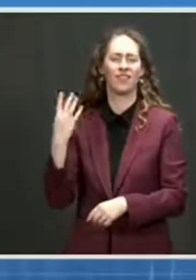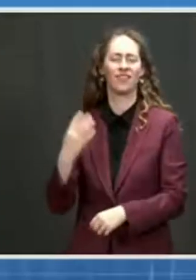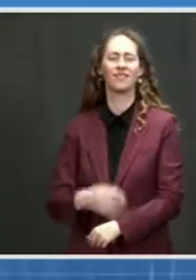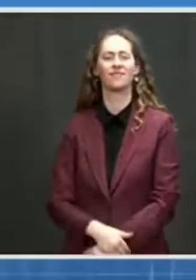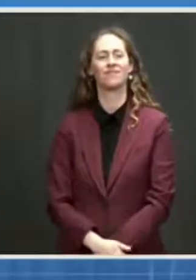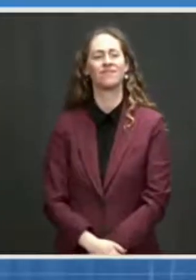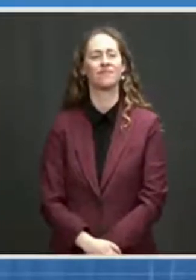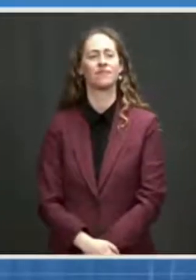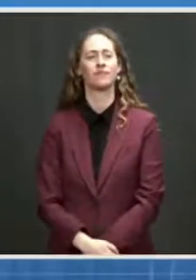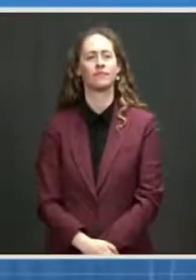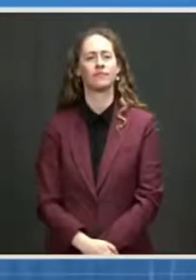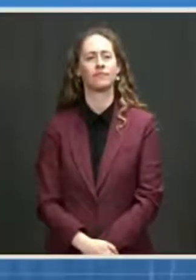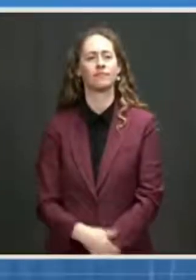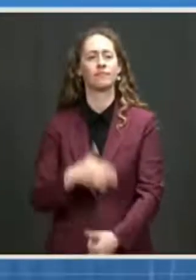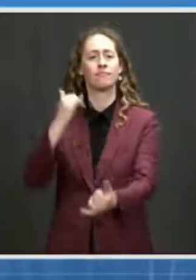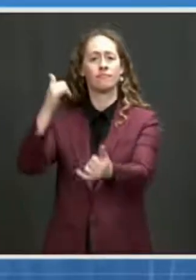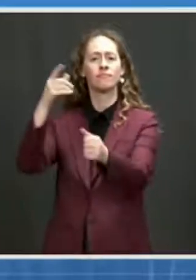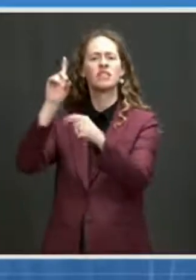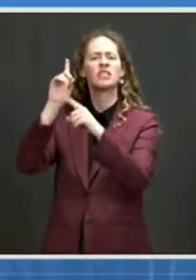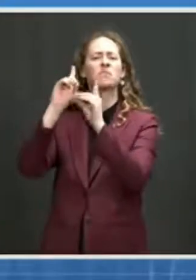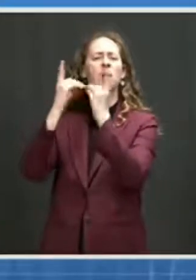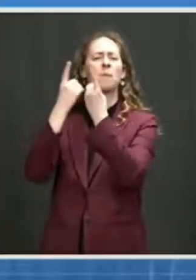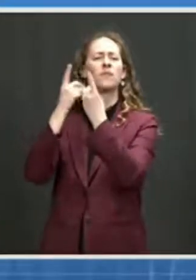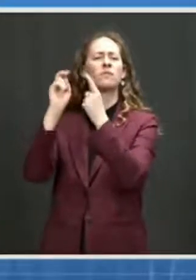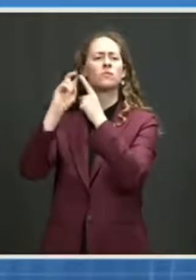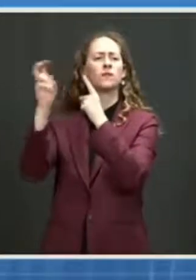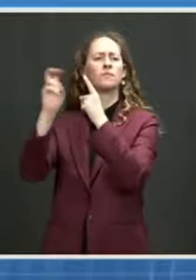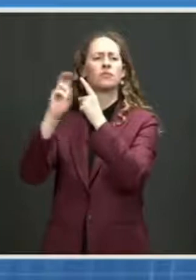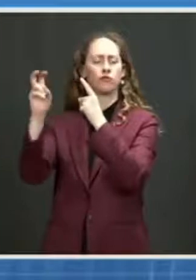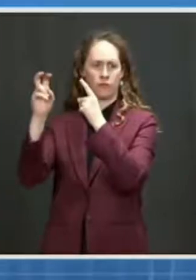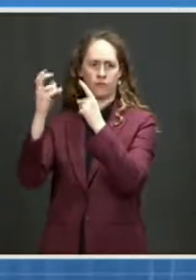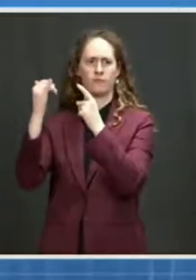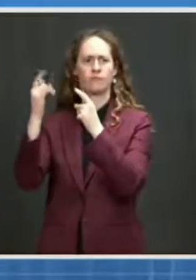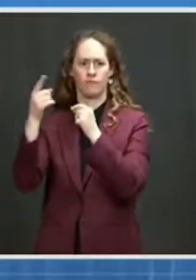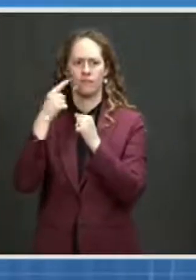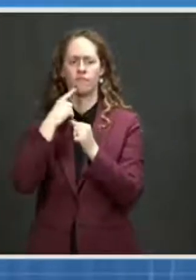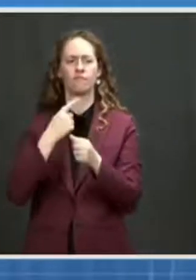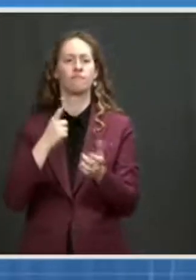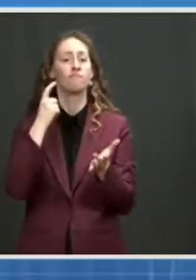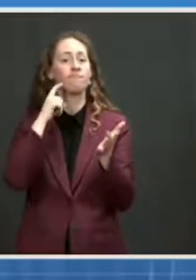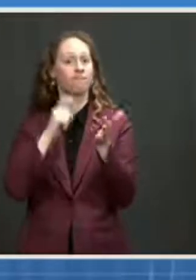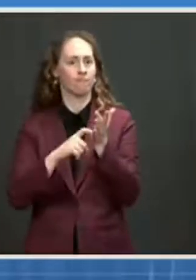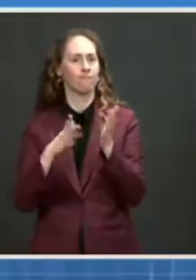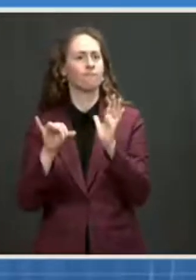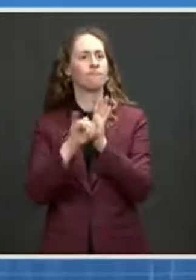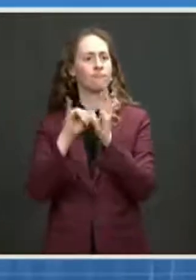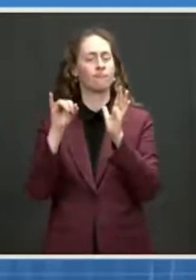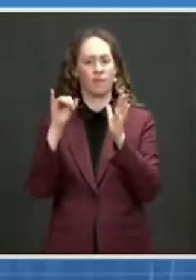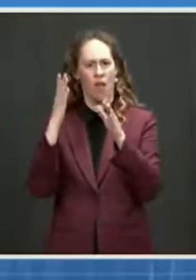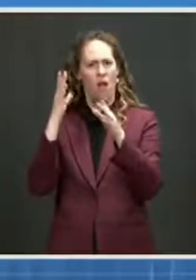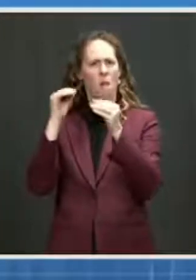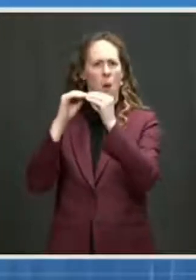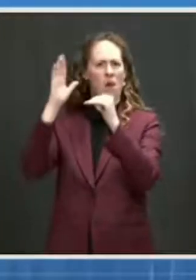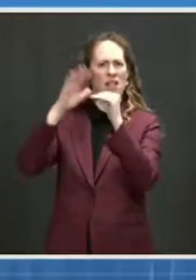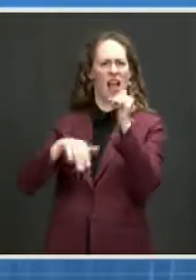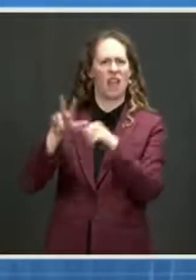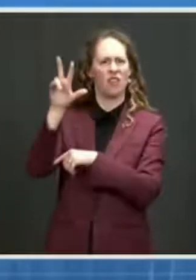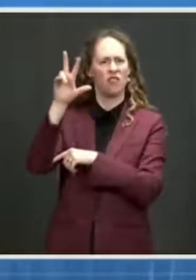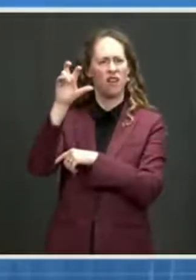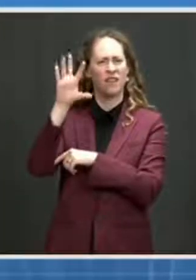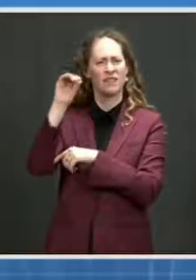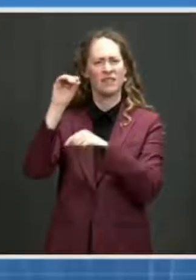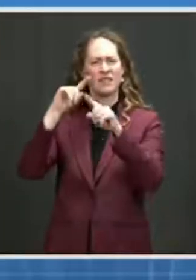more than 350 transit agencies across the country are also offering free rides to vaccination